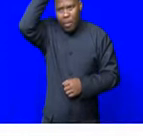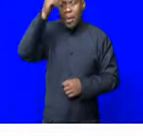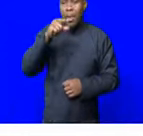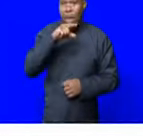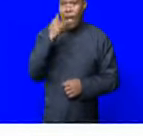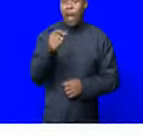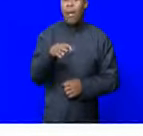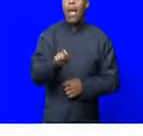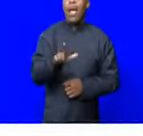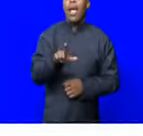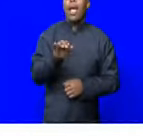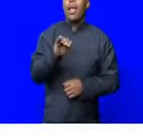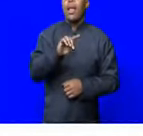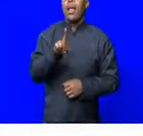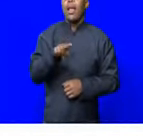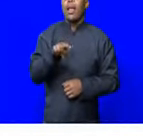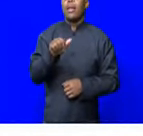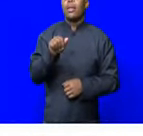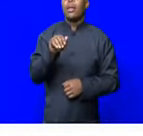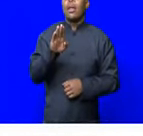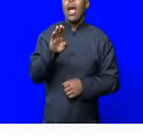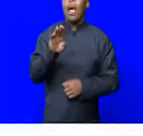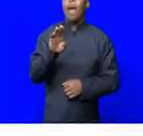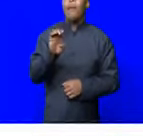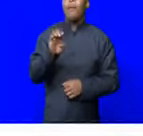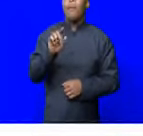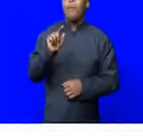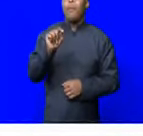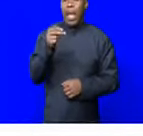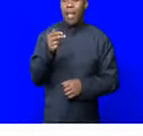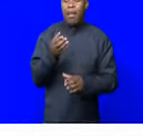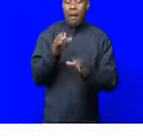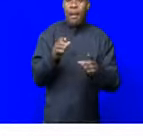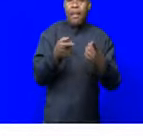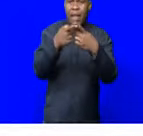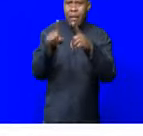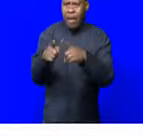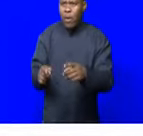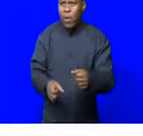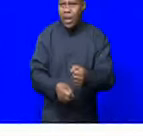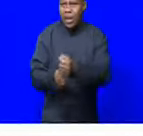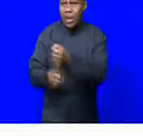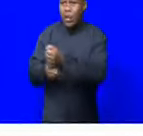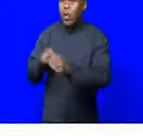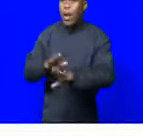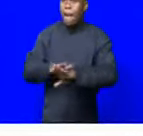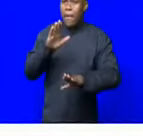II impacted many countries in different ways during her reign. Boyden was speaking in